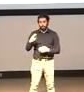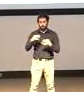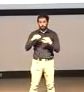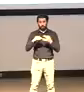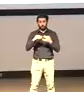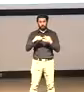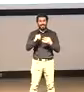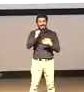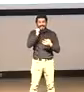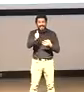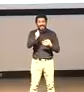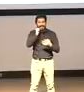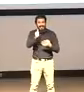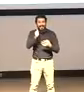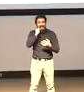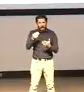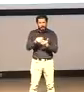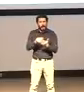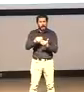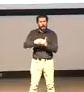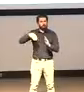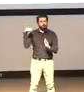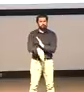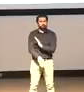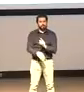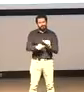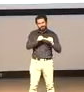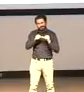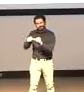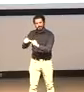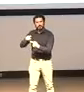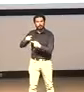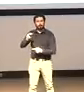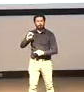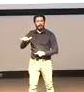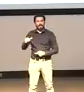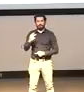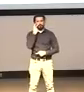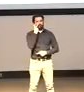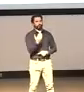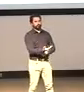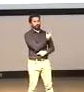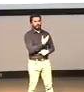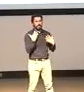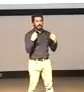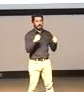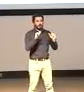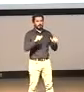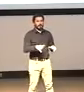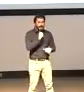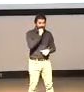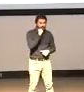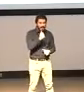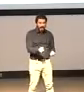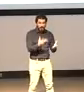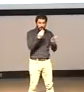day until May. This is the health system. And as you can see, the per-day loss in blue. At